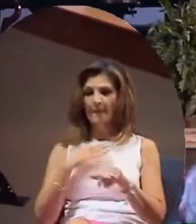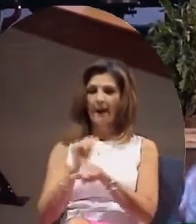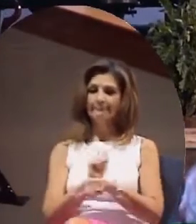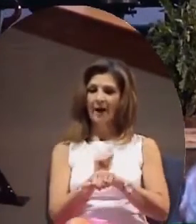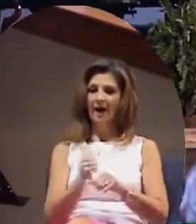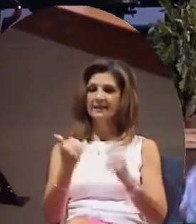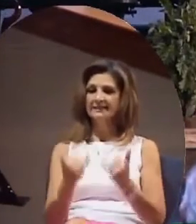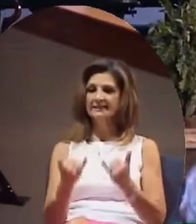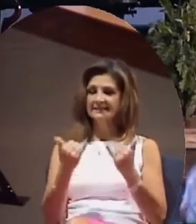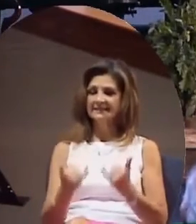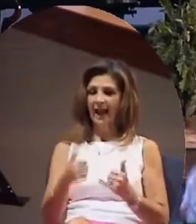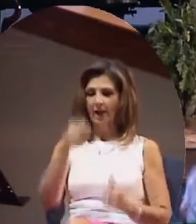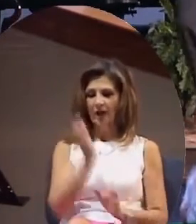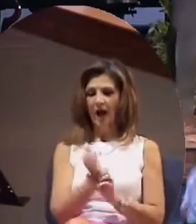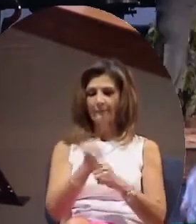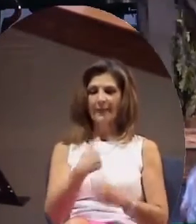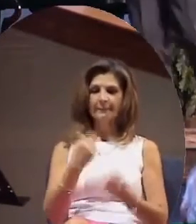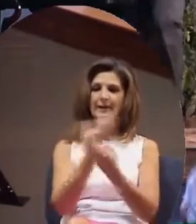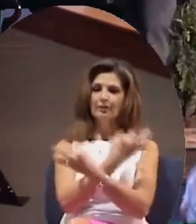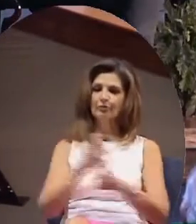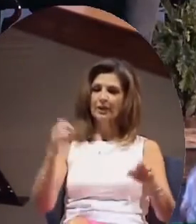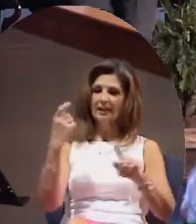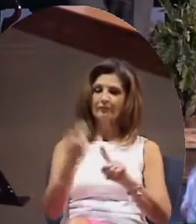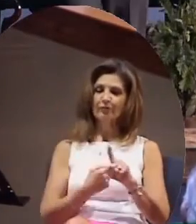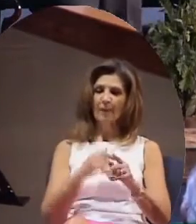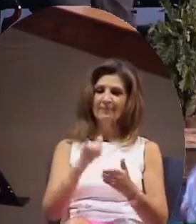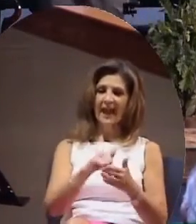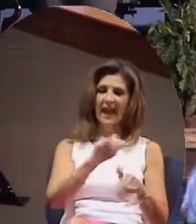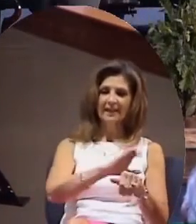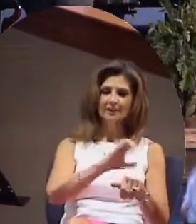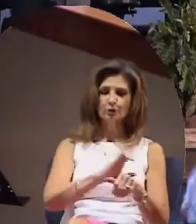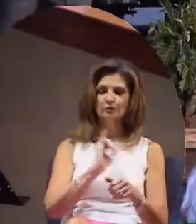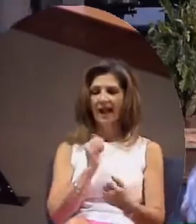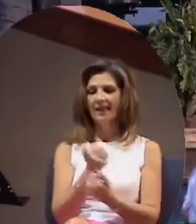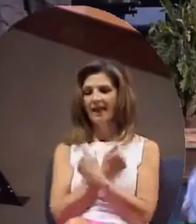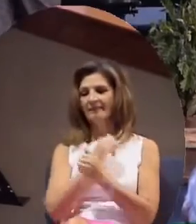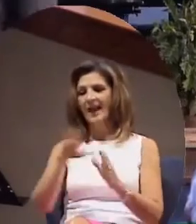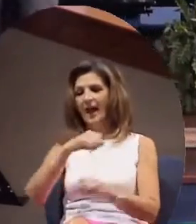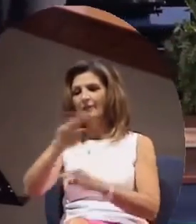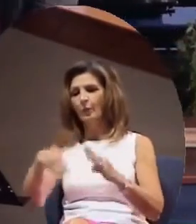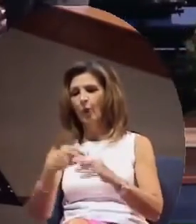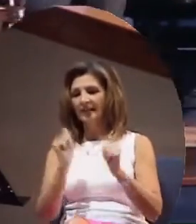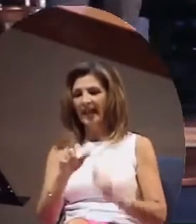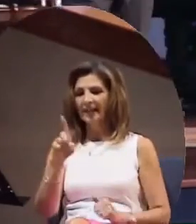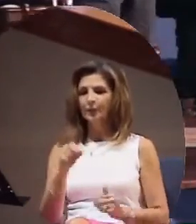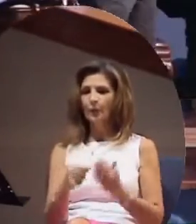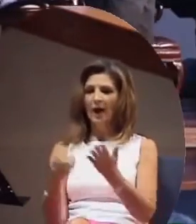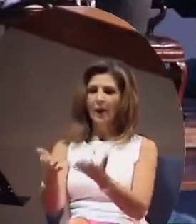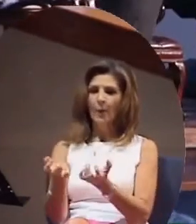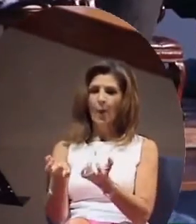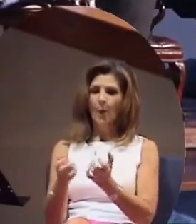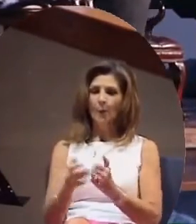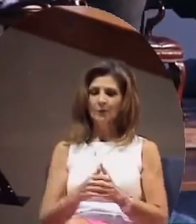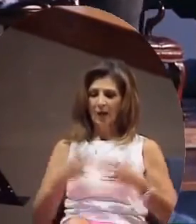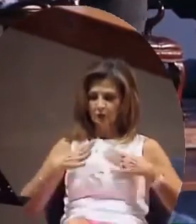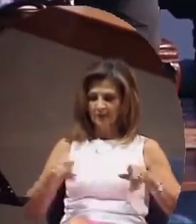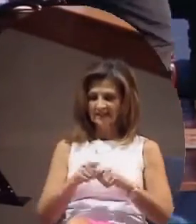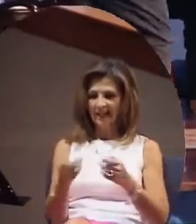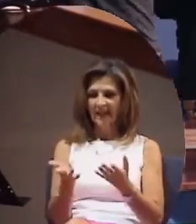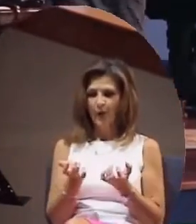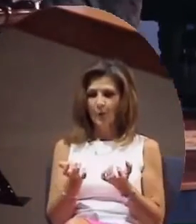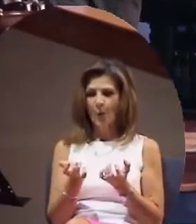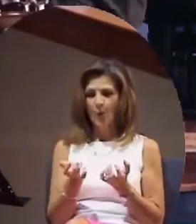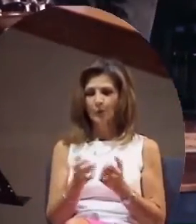now. God has set me free from legalism. I just love it over here where I can do like I want to and dress like I want